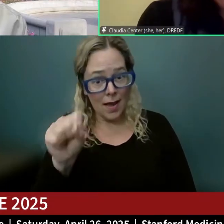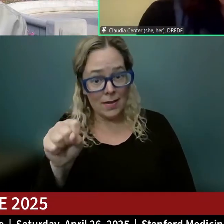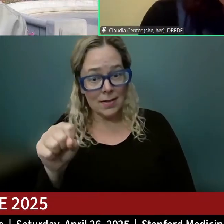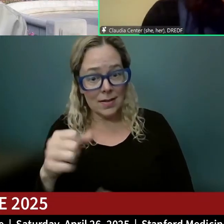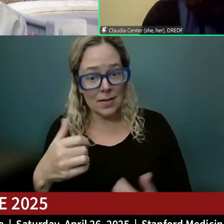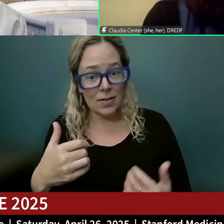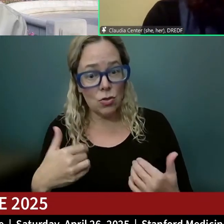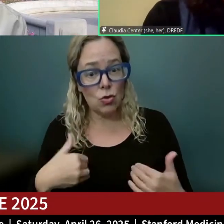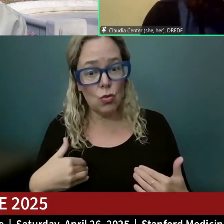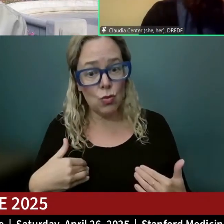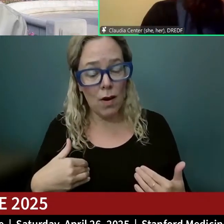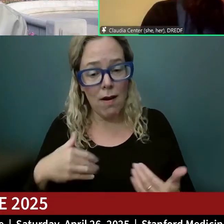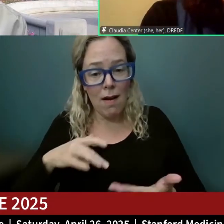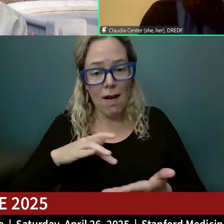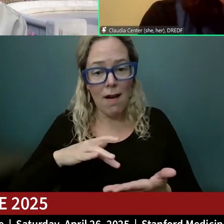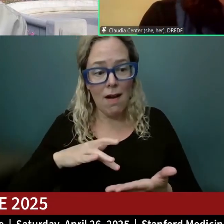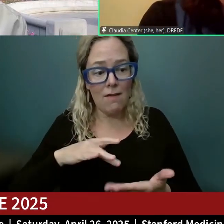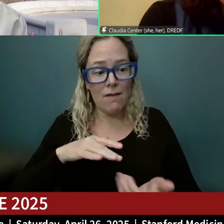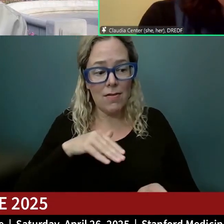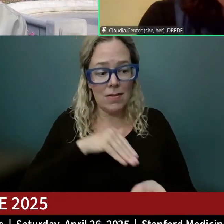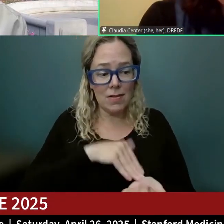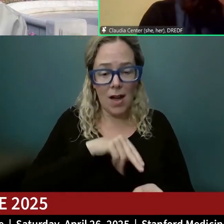medical judgment as a provider,